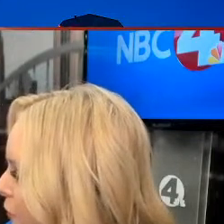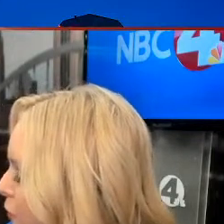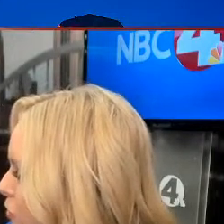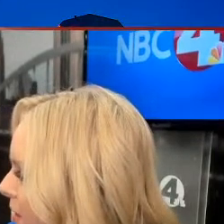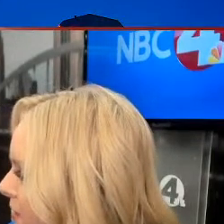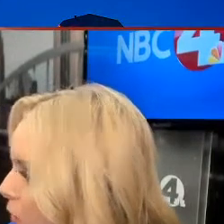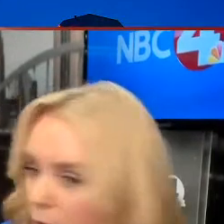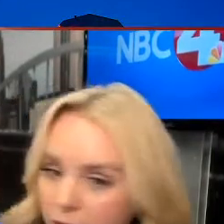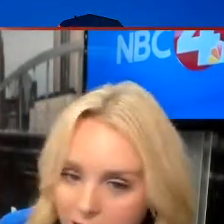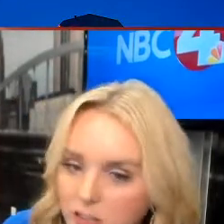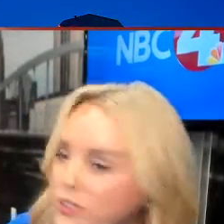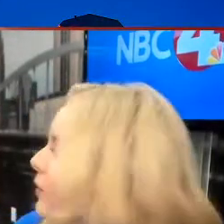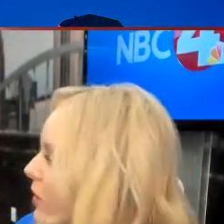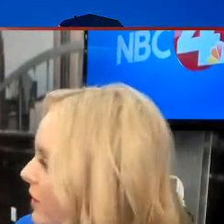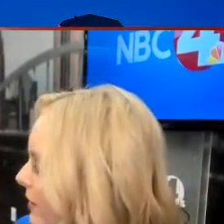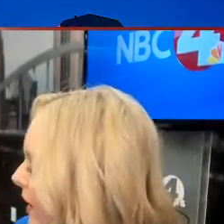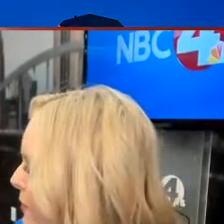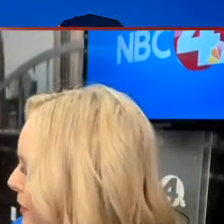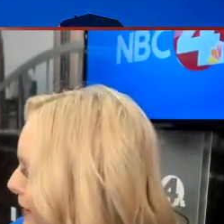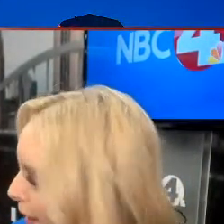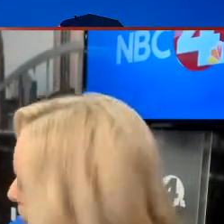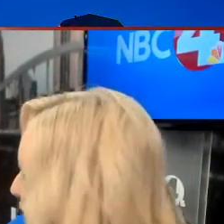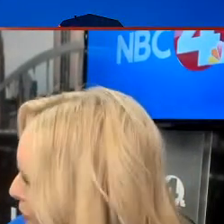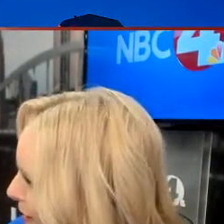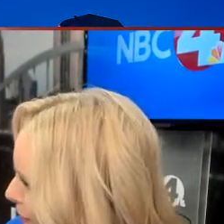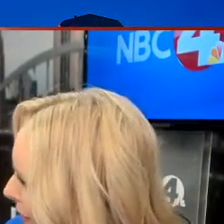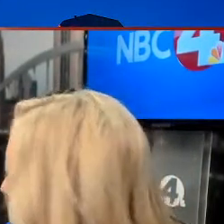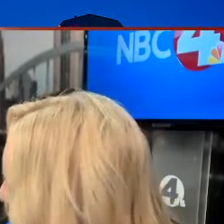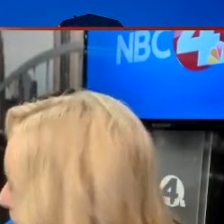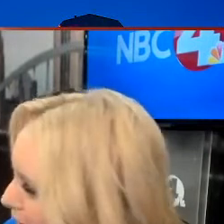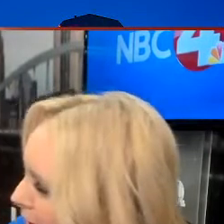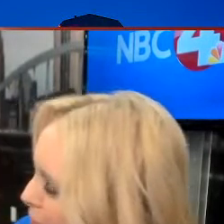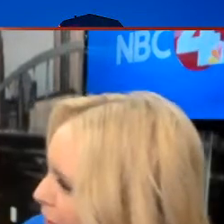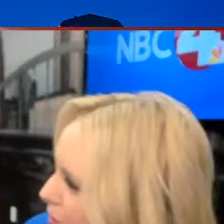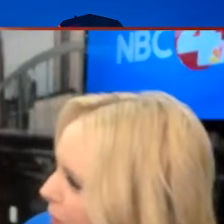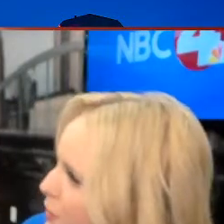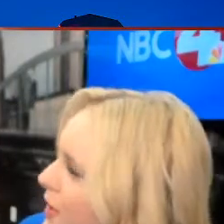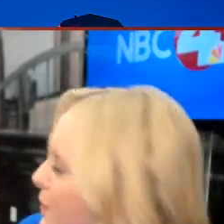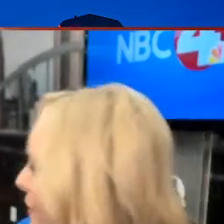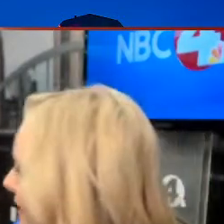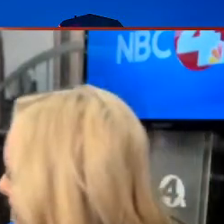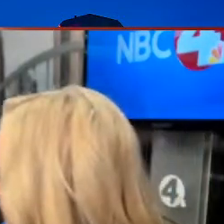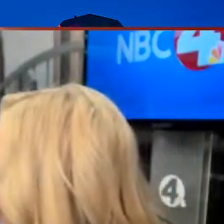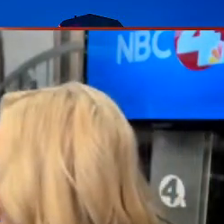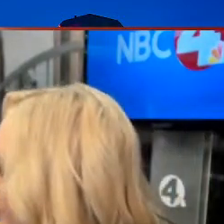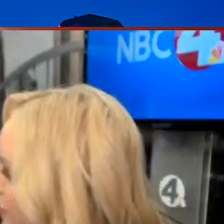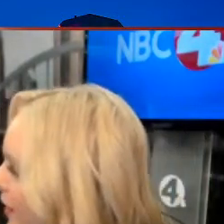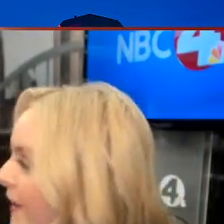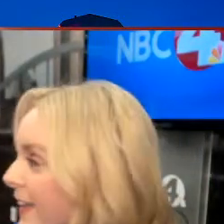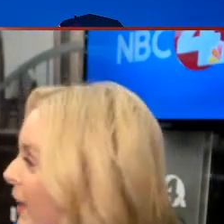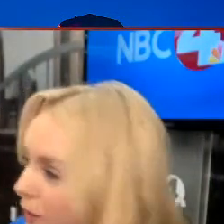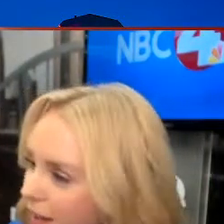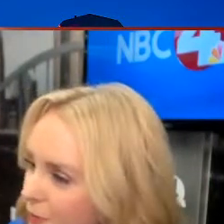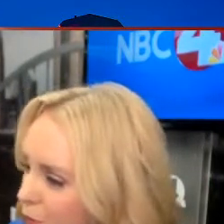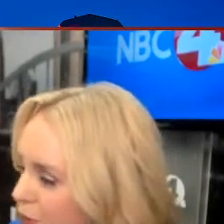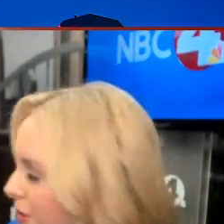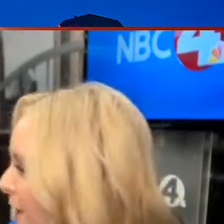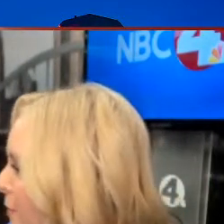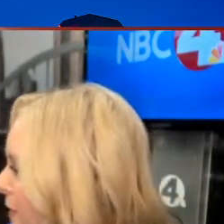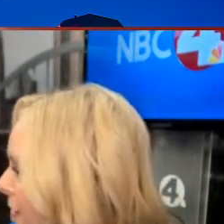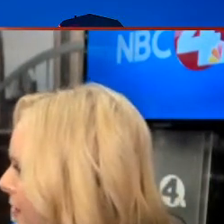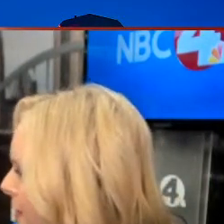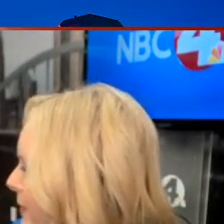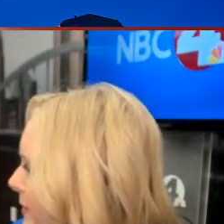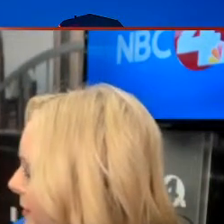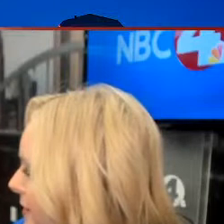normally get their flu shots at work. We get ours at work. I don't know if you were here for that last year. I'm trying to remember. You came on about 6 months ago. So yeah, we have the flu shot